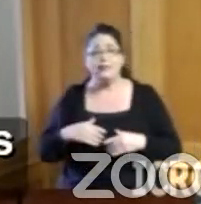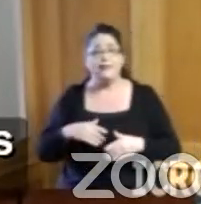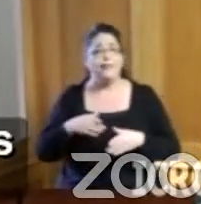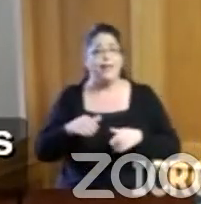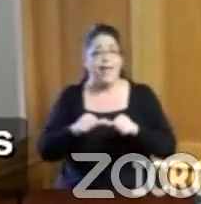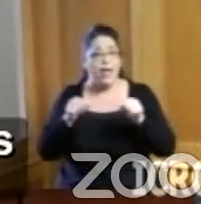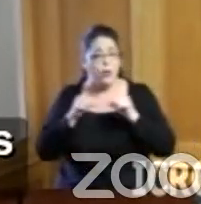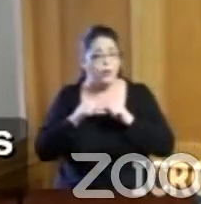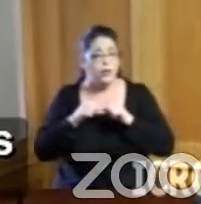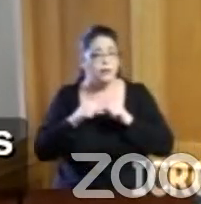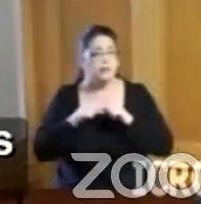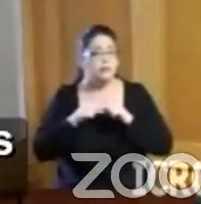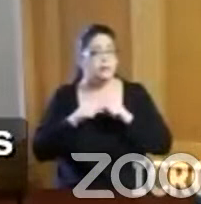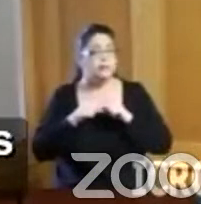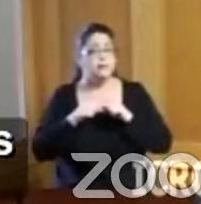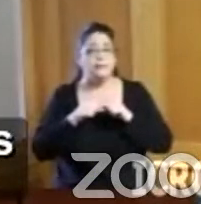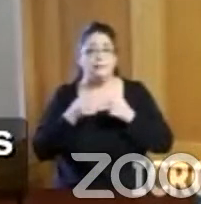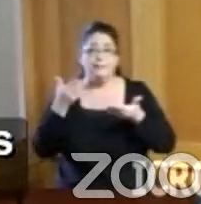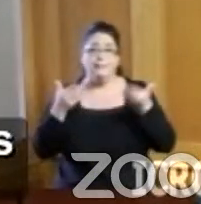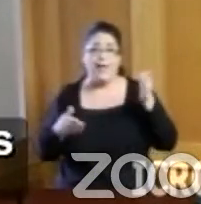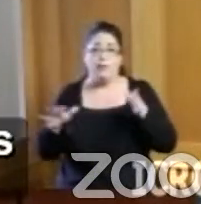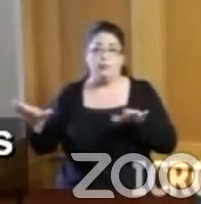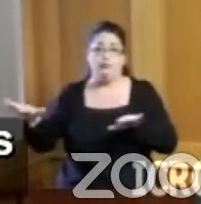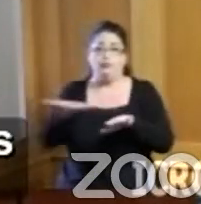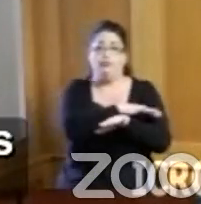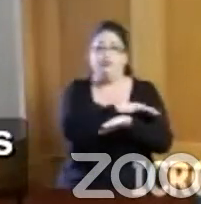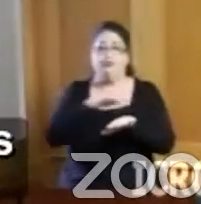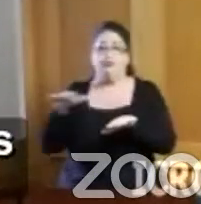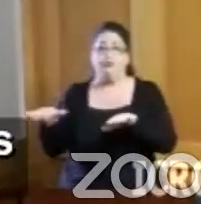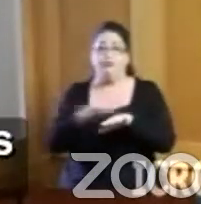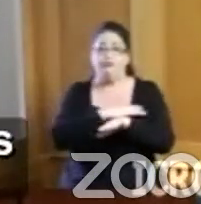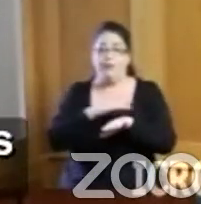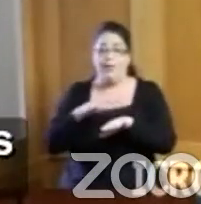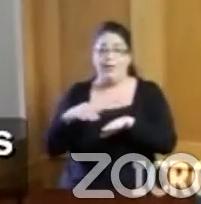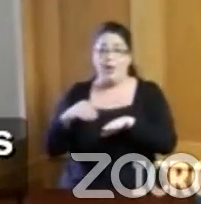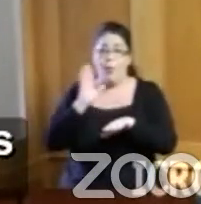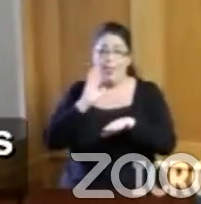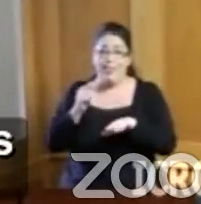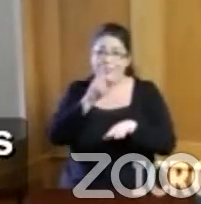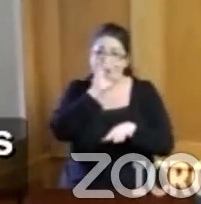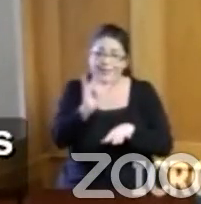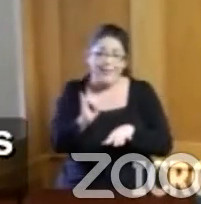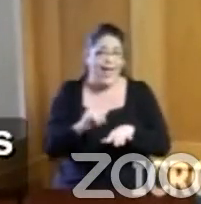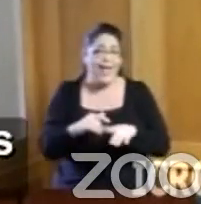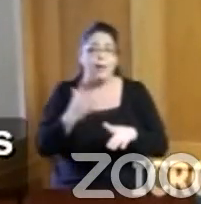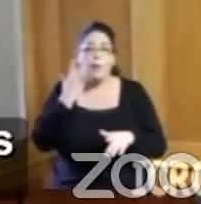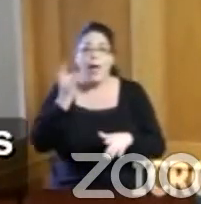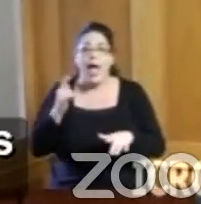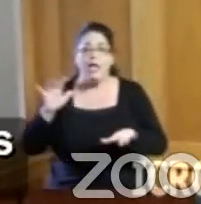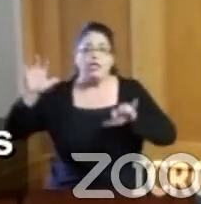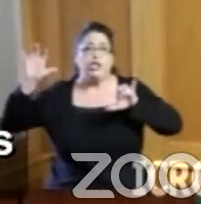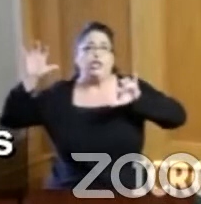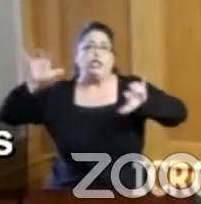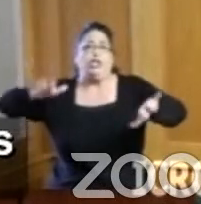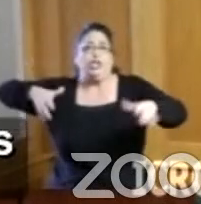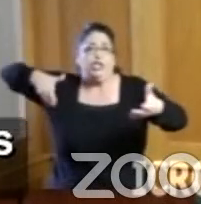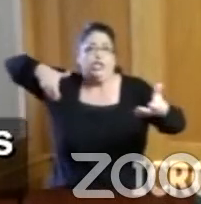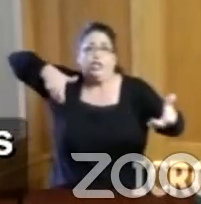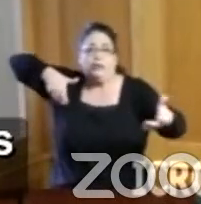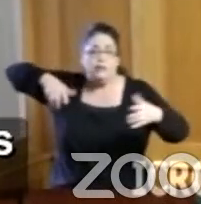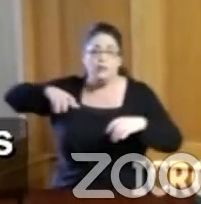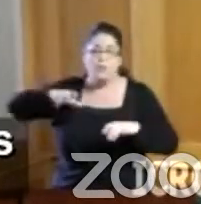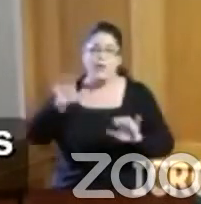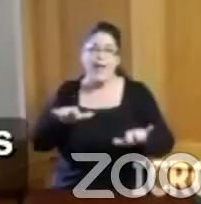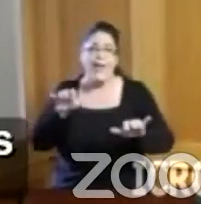mentioned, you know, might actually have those streets look like streams, you know, because this is an intense sort of storm that